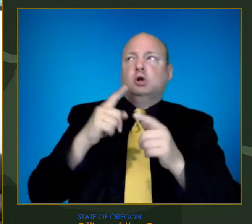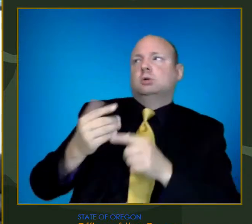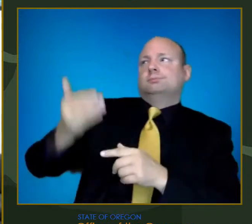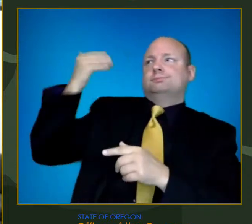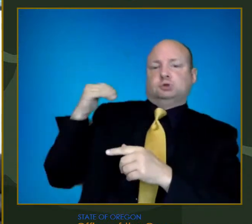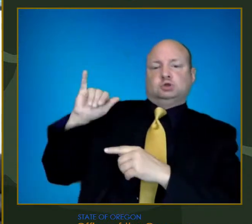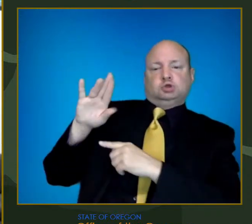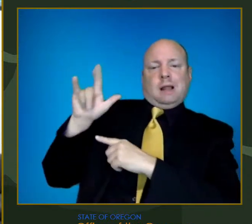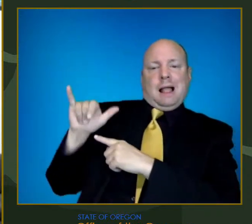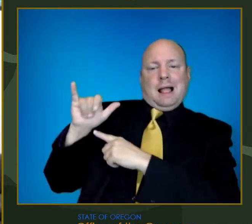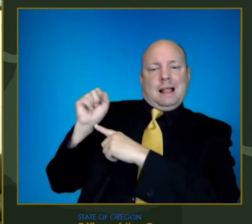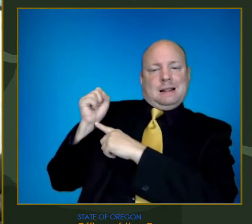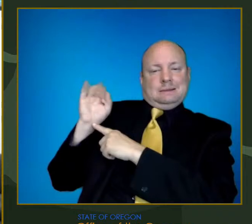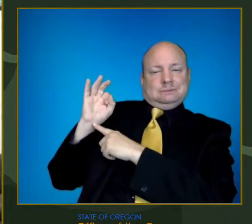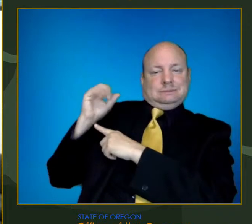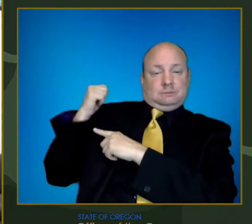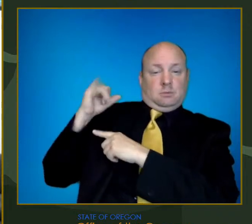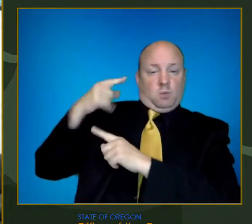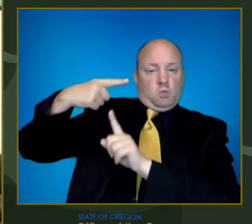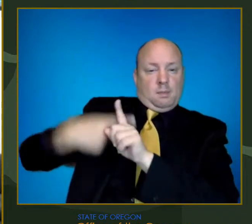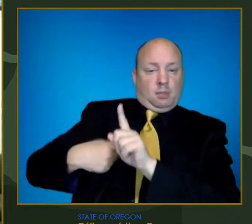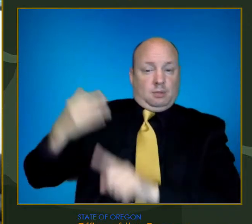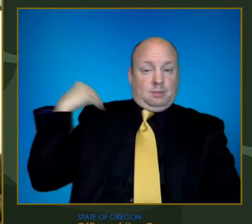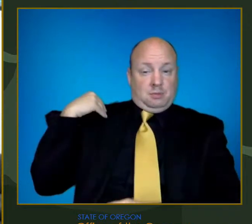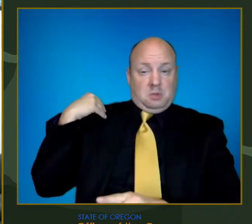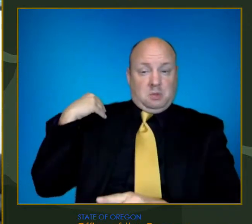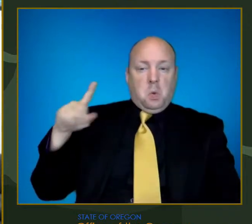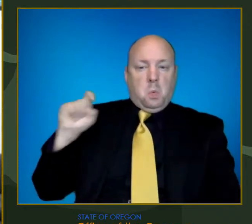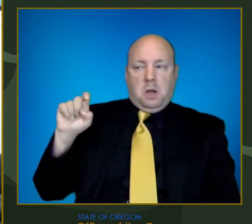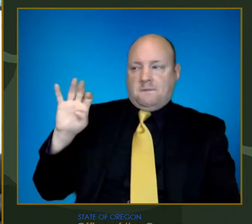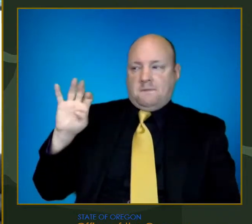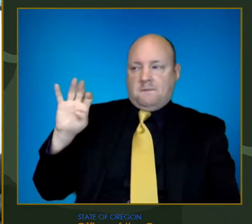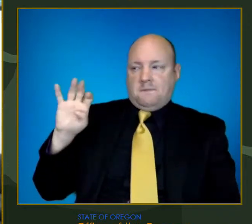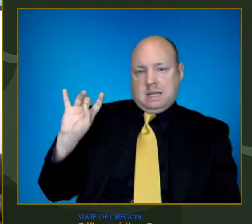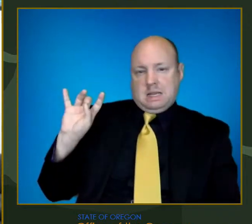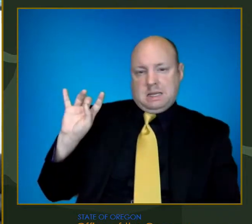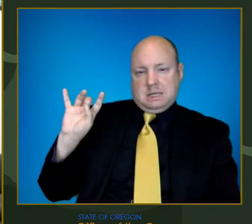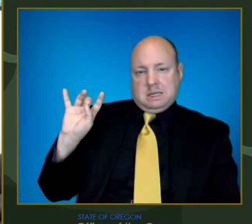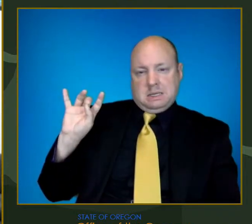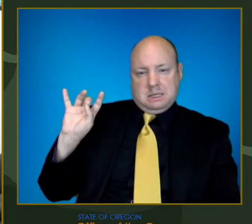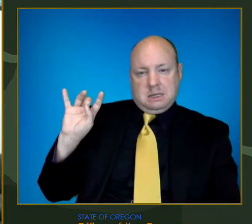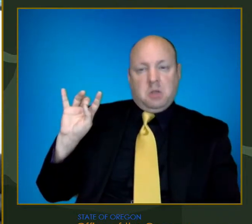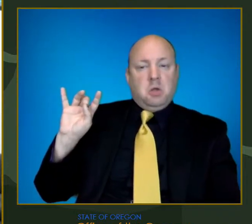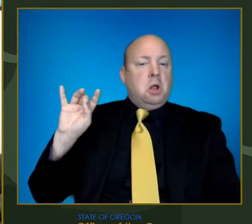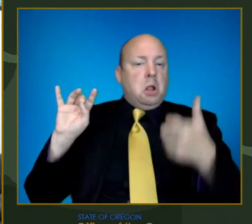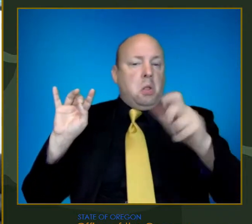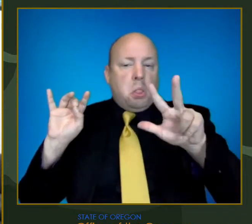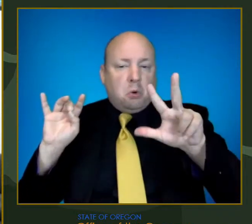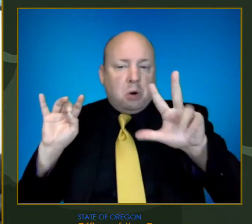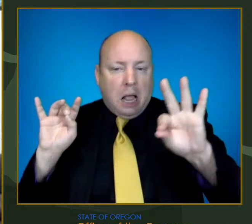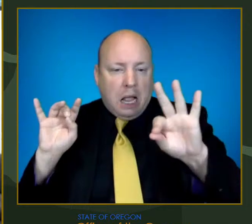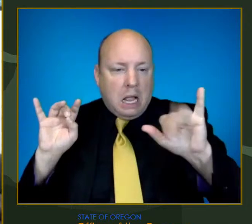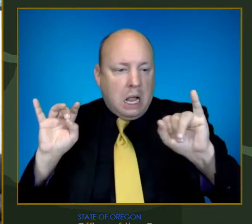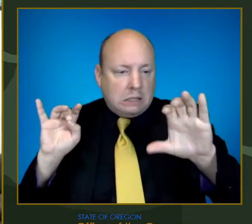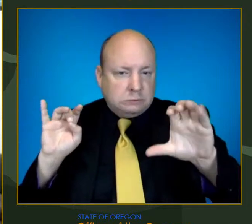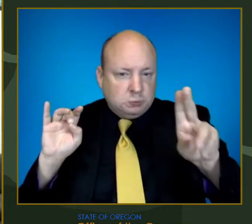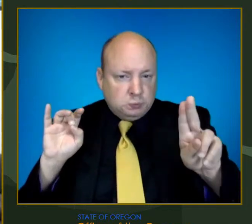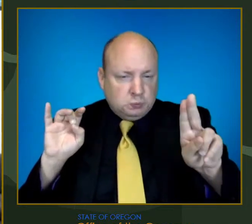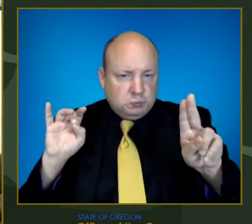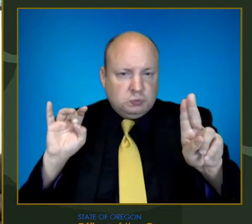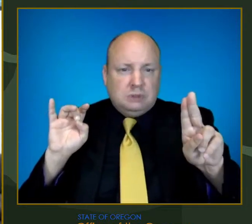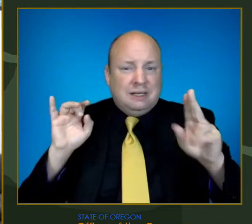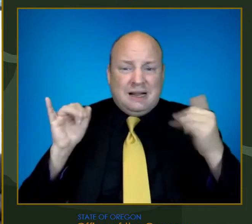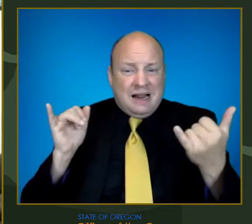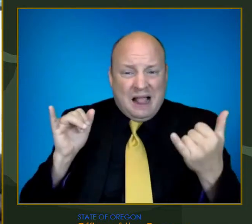with COVID-19 in Oregon and 39 in intensive care. In the past month, we've seen more than a 500%